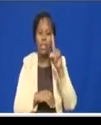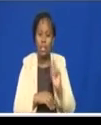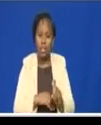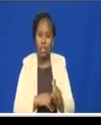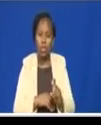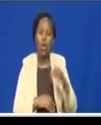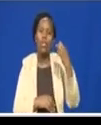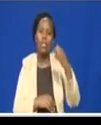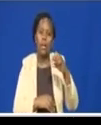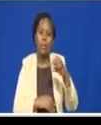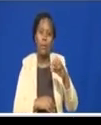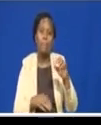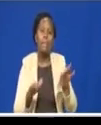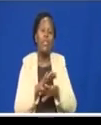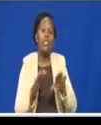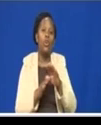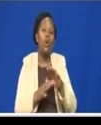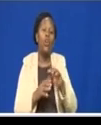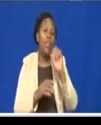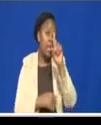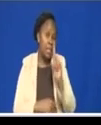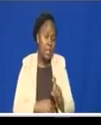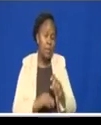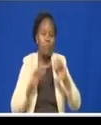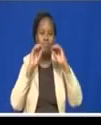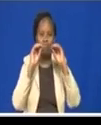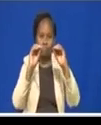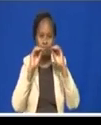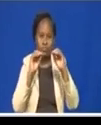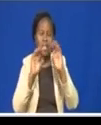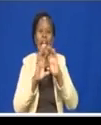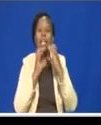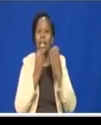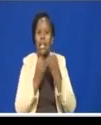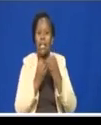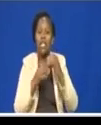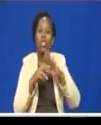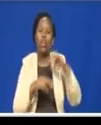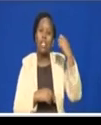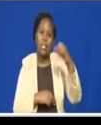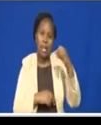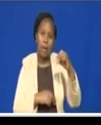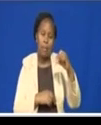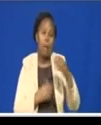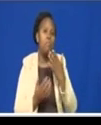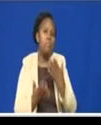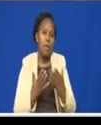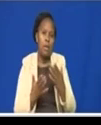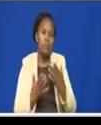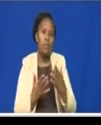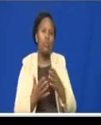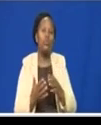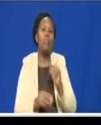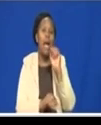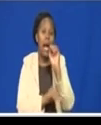on grammar. So all the exercises that you are taught in class concerning grammar could be applicable